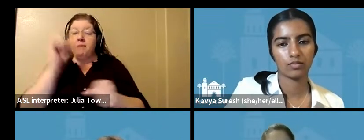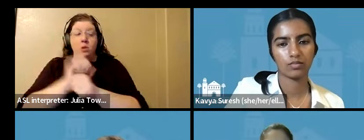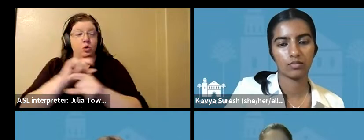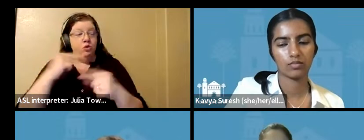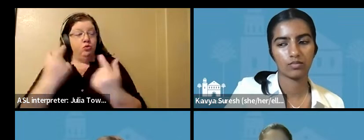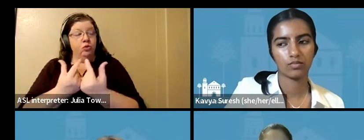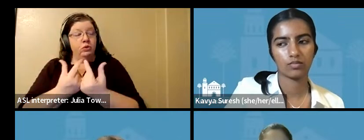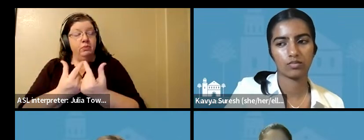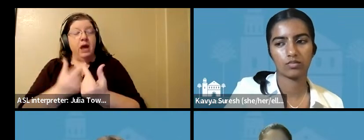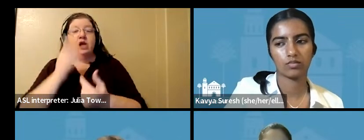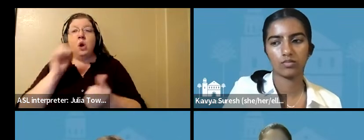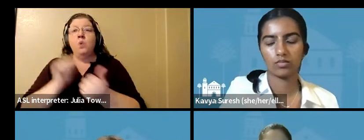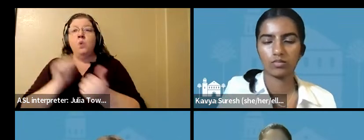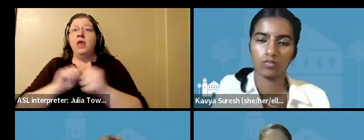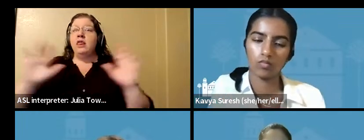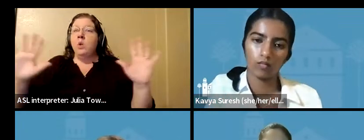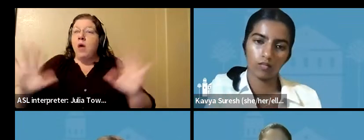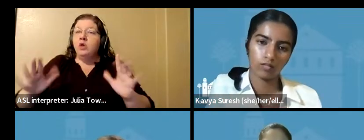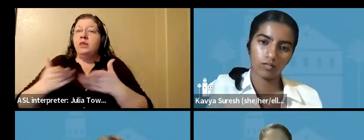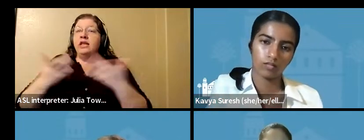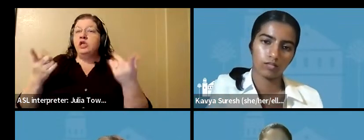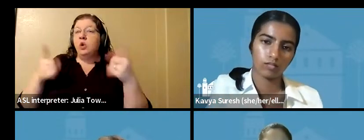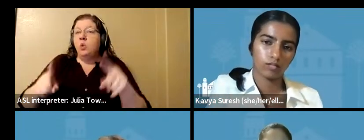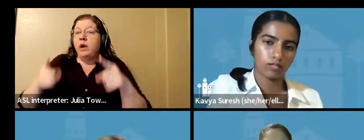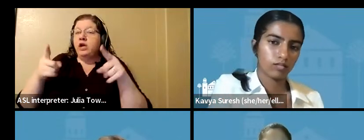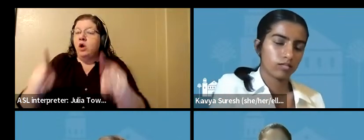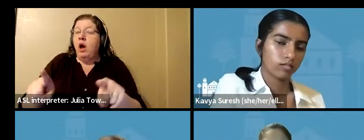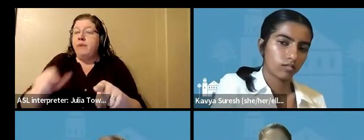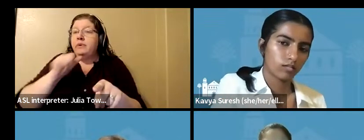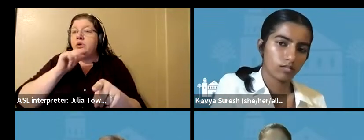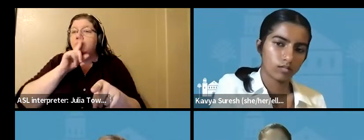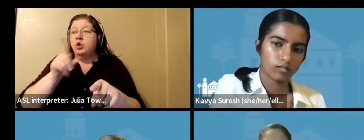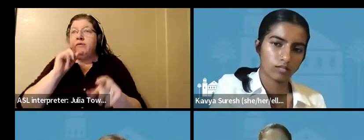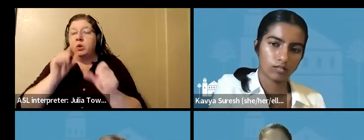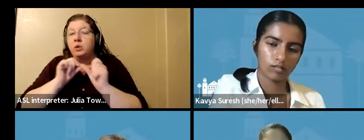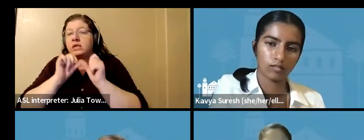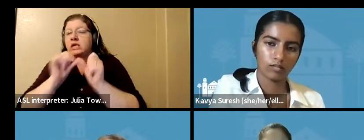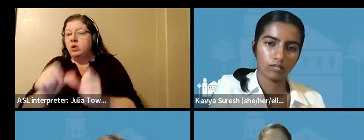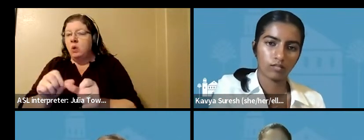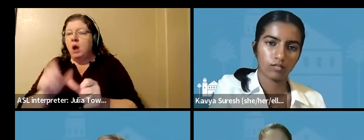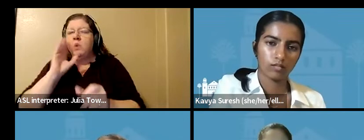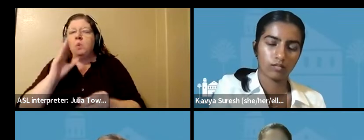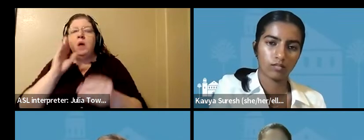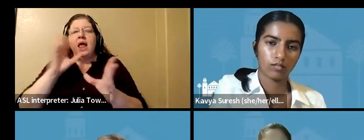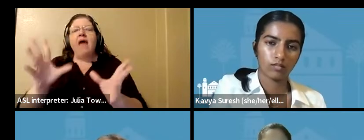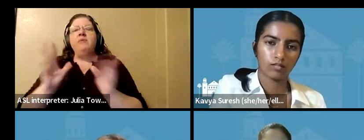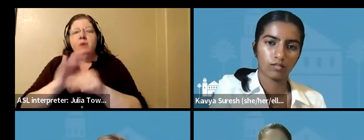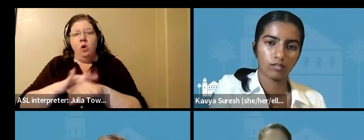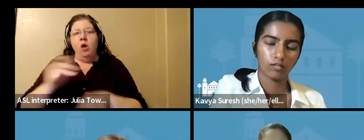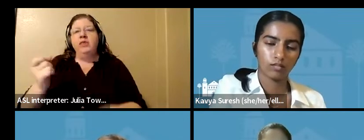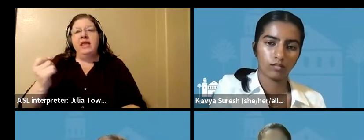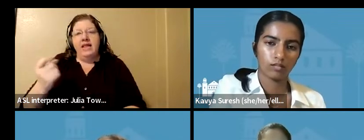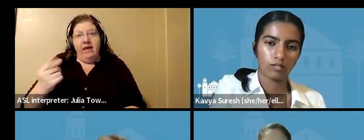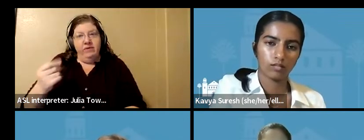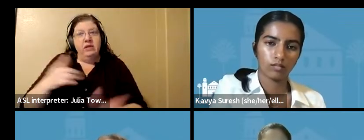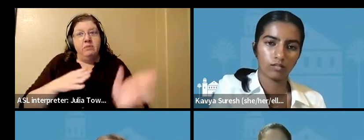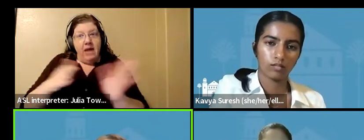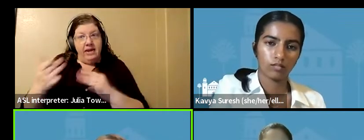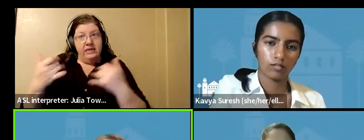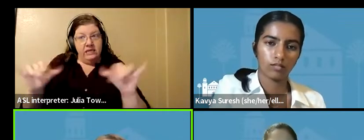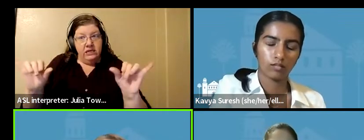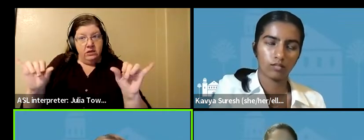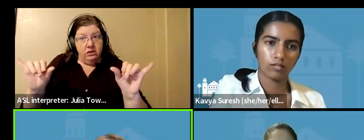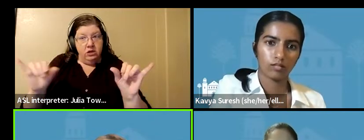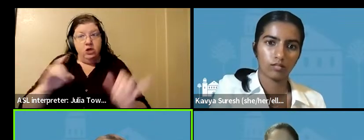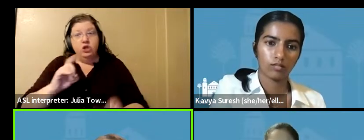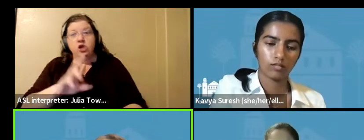the weather and things that are going on, I'm not sure that it's going to continue on. We'll have that meeting on the 11th, or has it been Dr. Maldonado? So